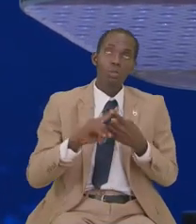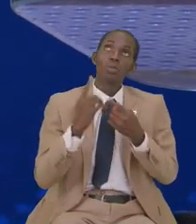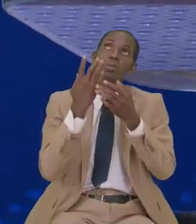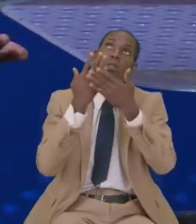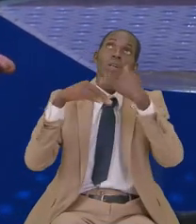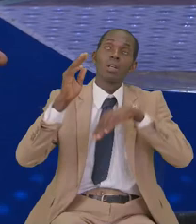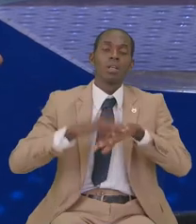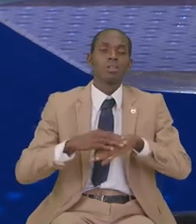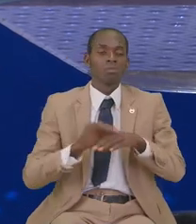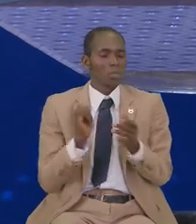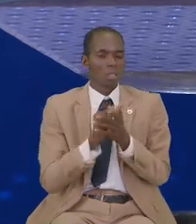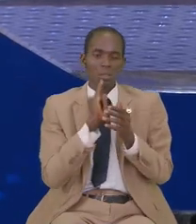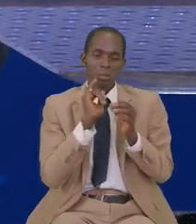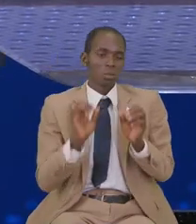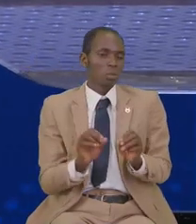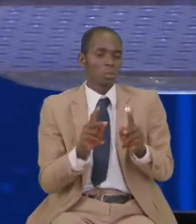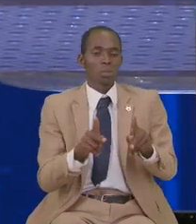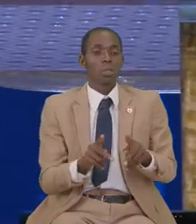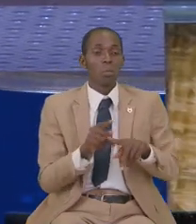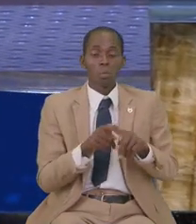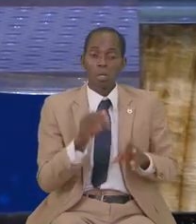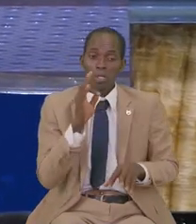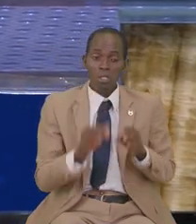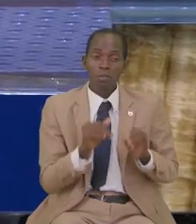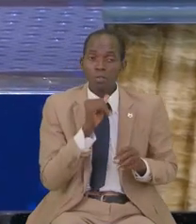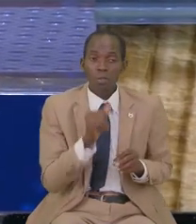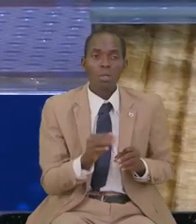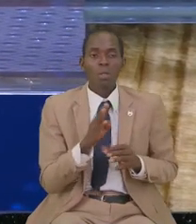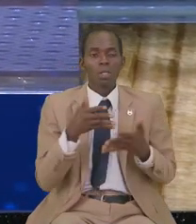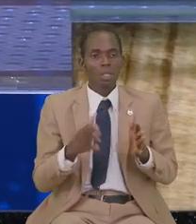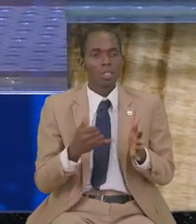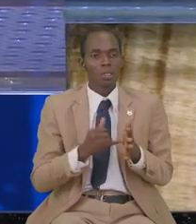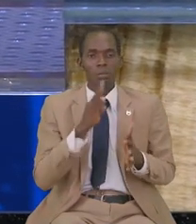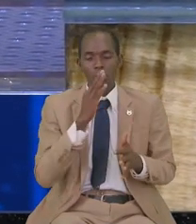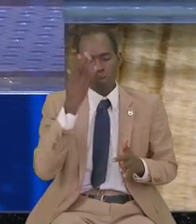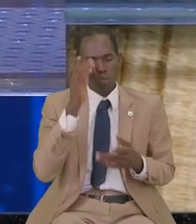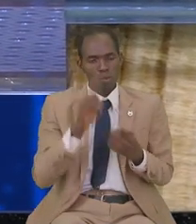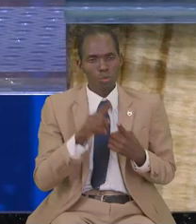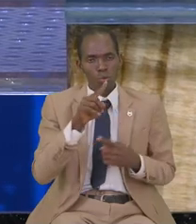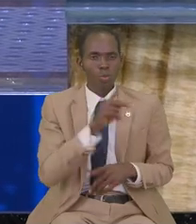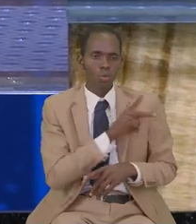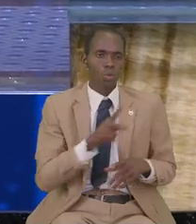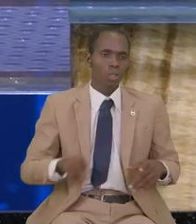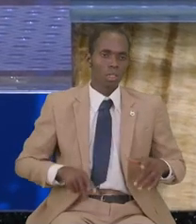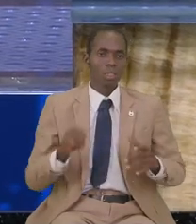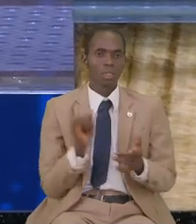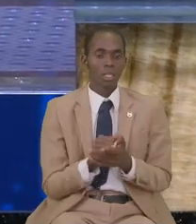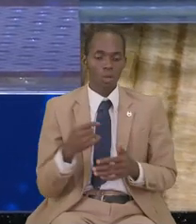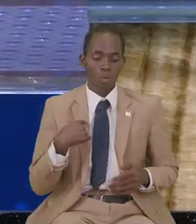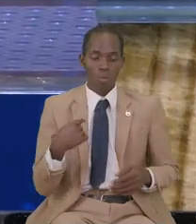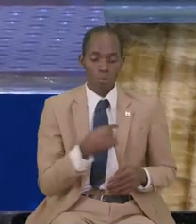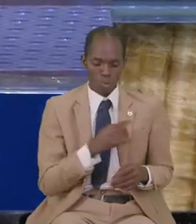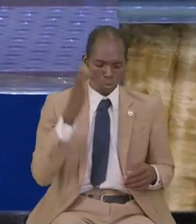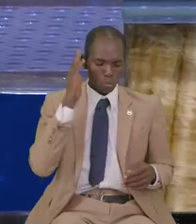to heaven, that's all right. They said, but if not, be it known unto thee, O king, that we will not serve